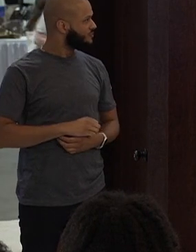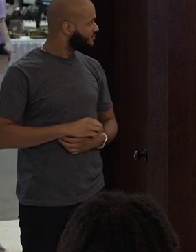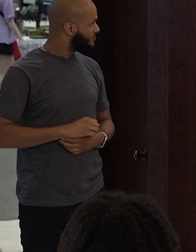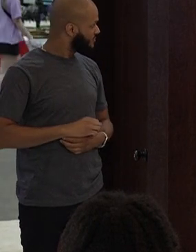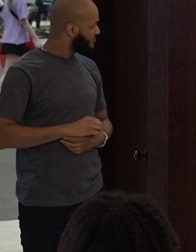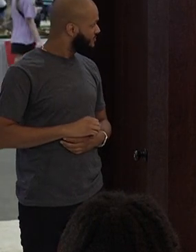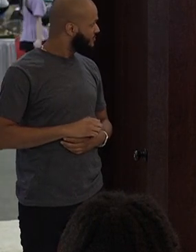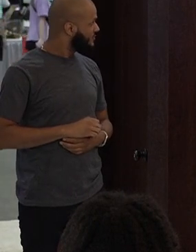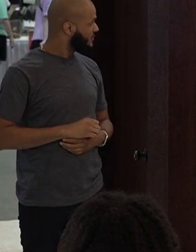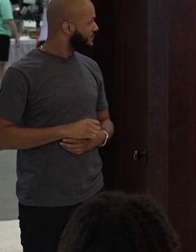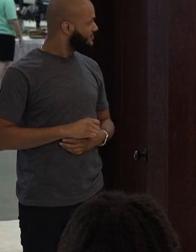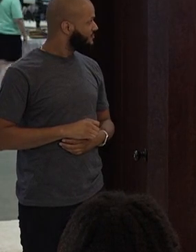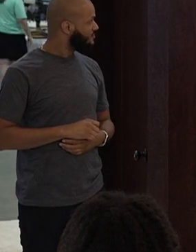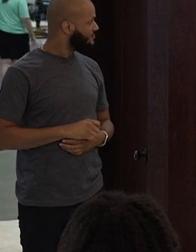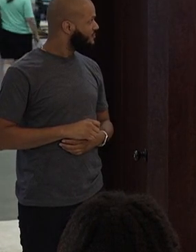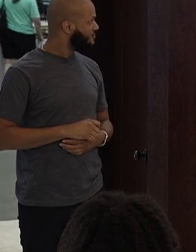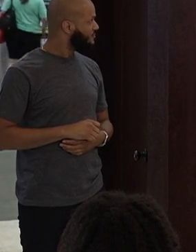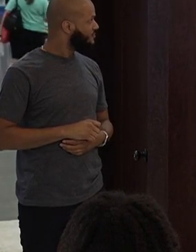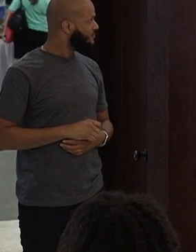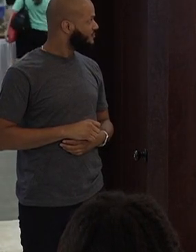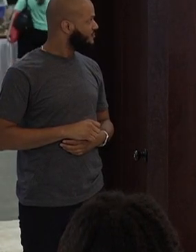All right.